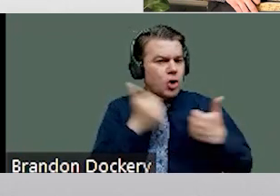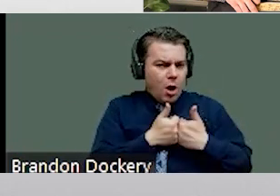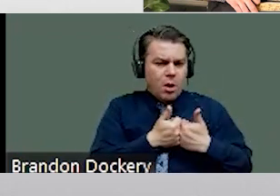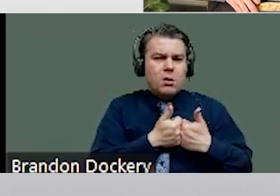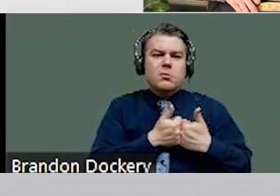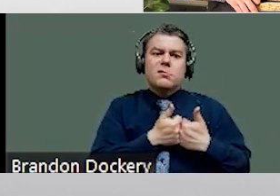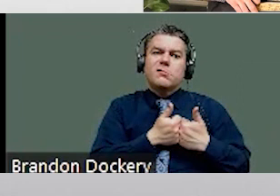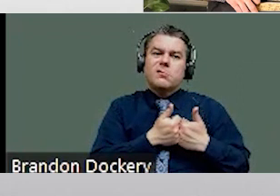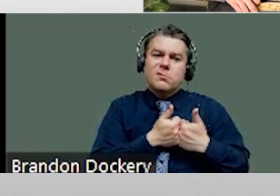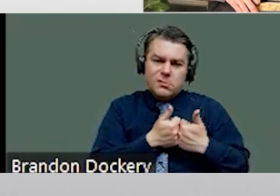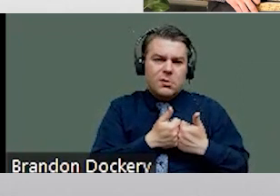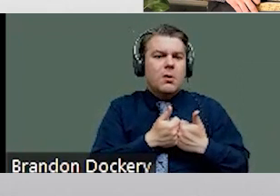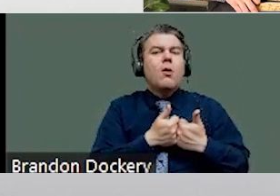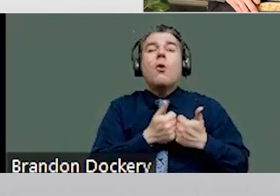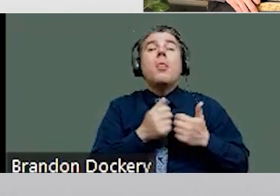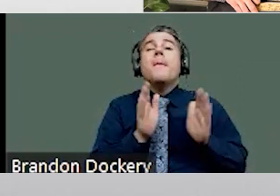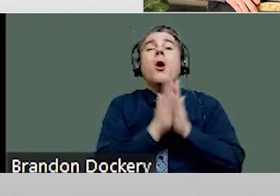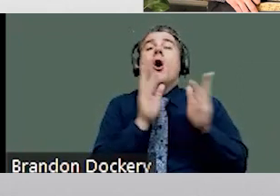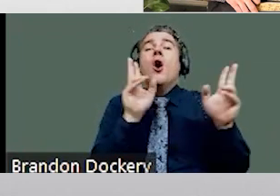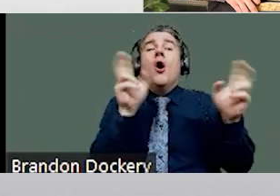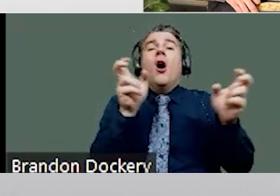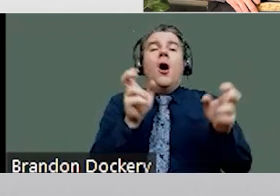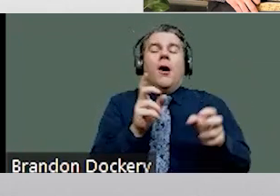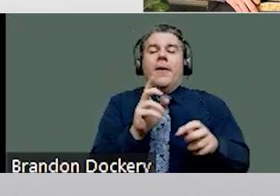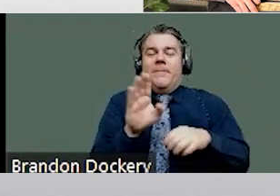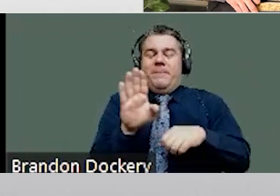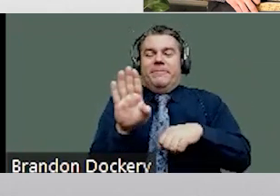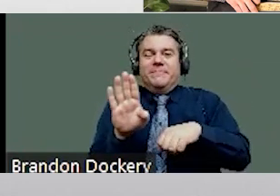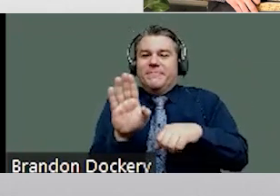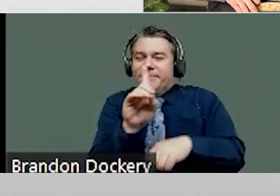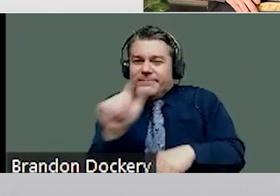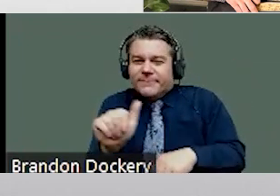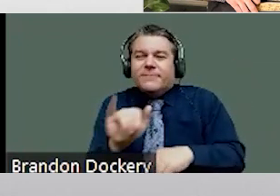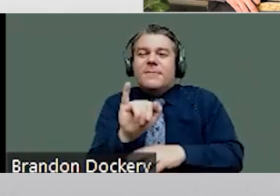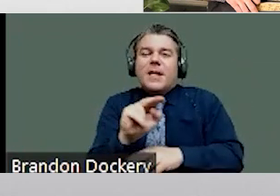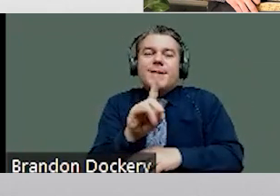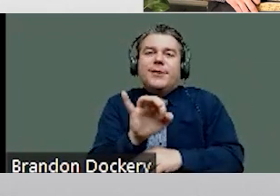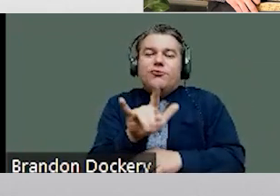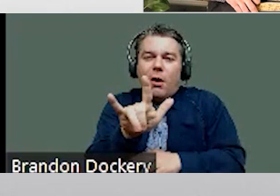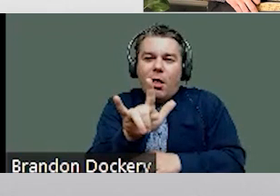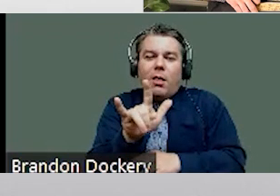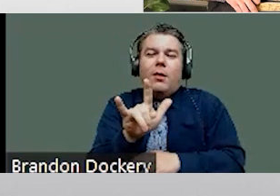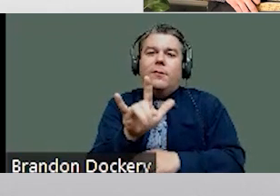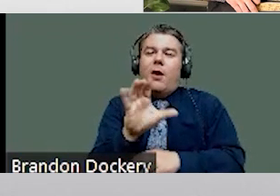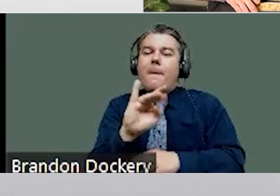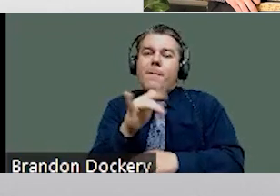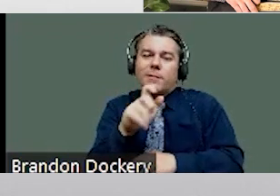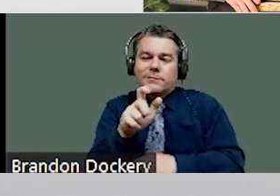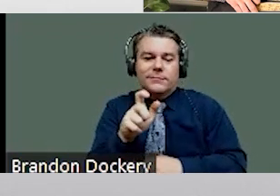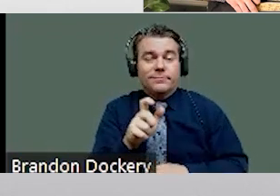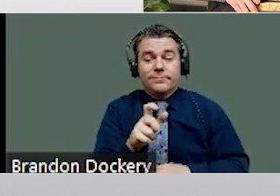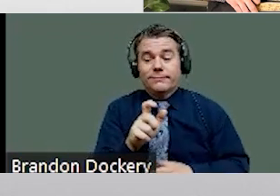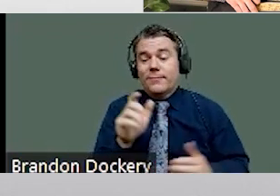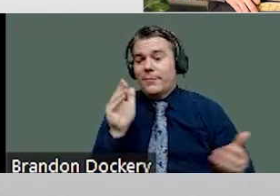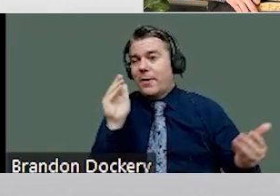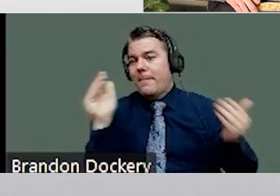what we have termed in the book the disability industrial complex. There's really no better analogy